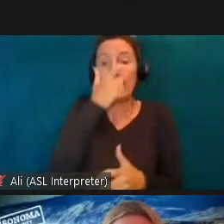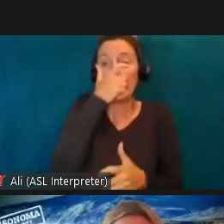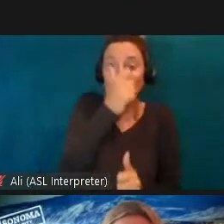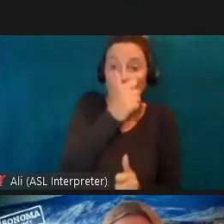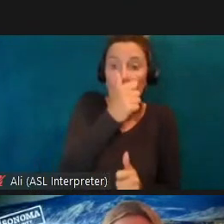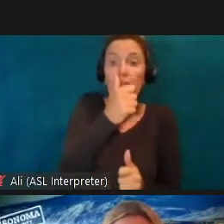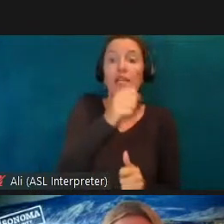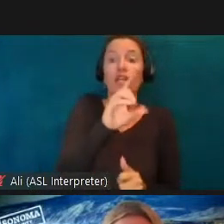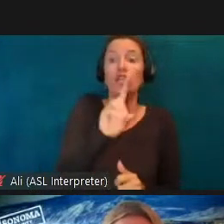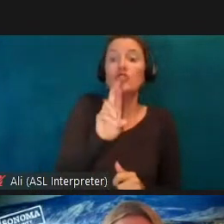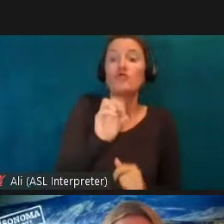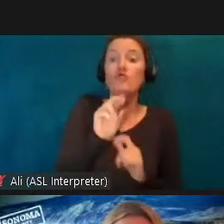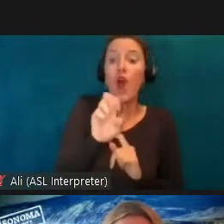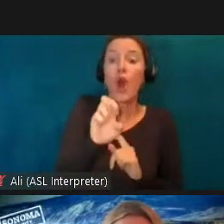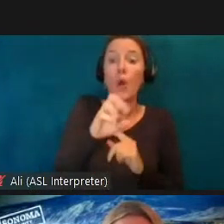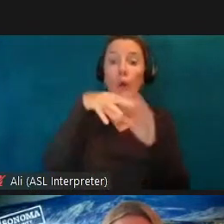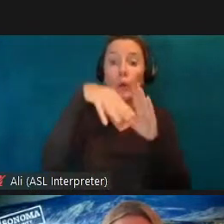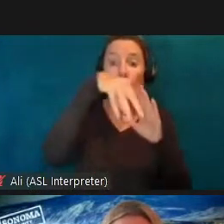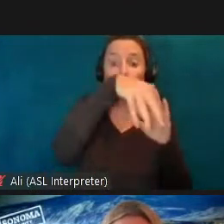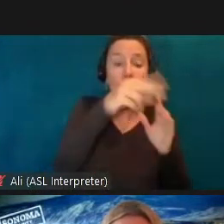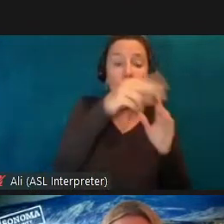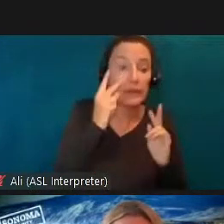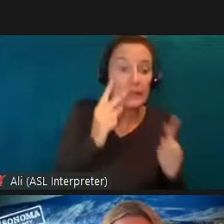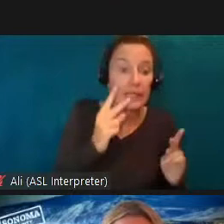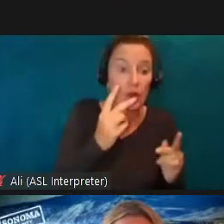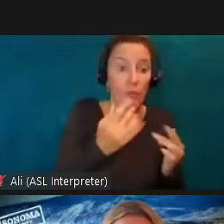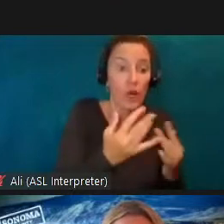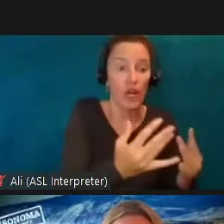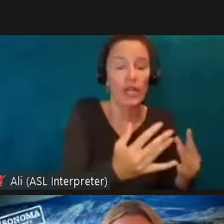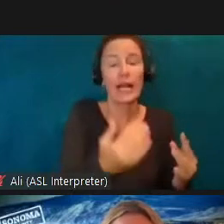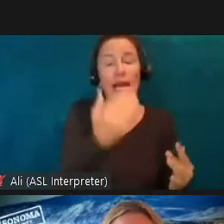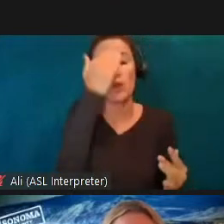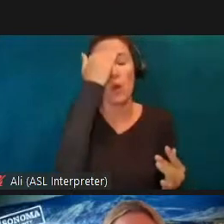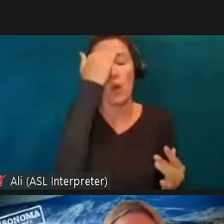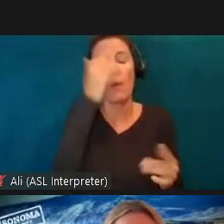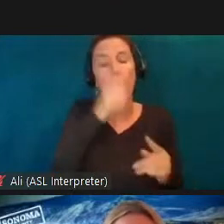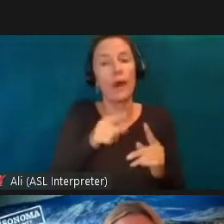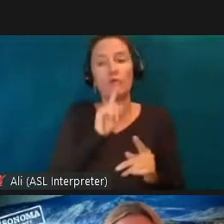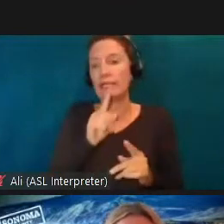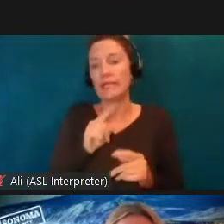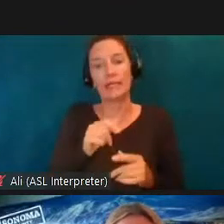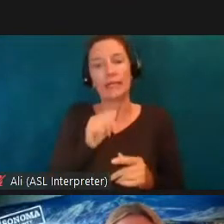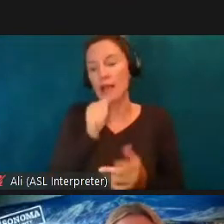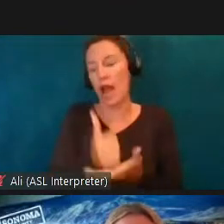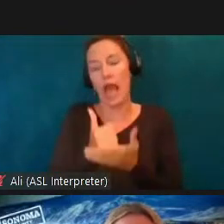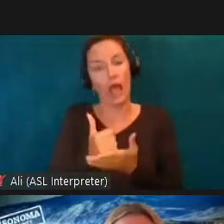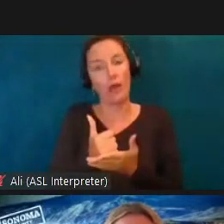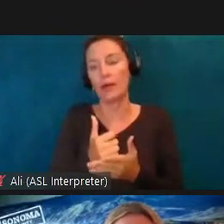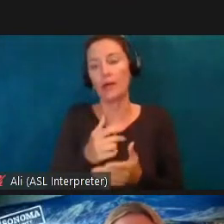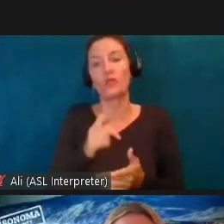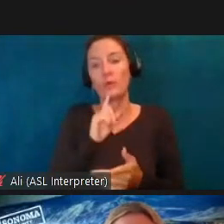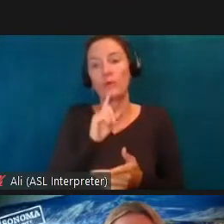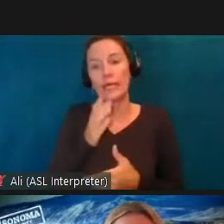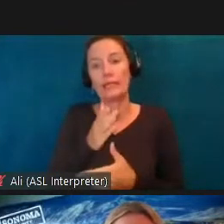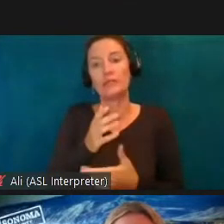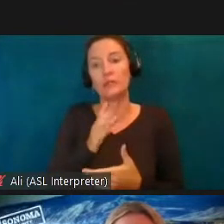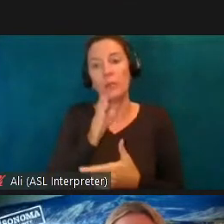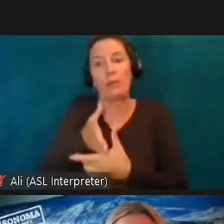but you're not doing us any justice or any favors by doing that. So just that's it.